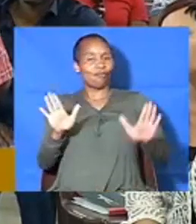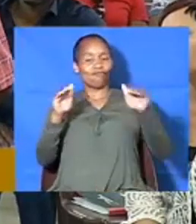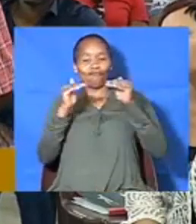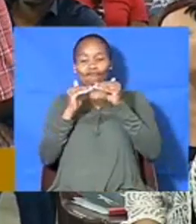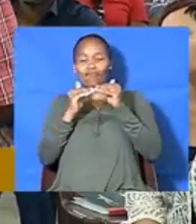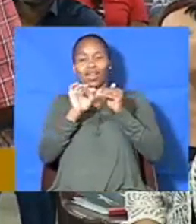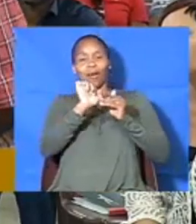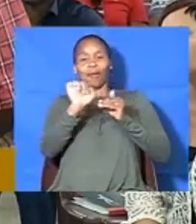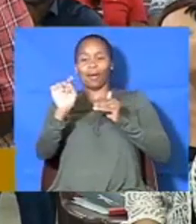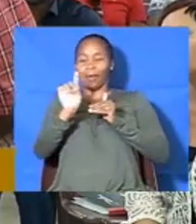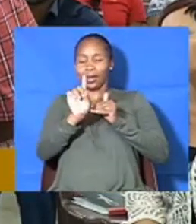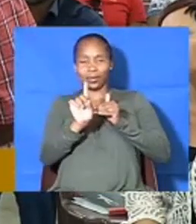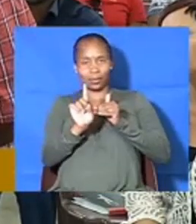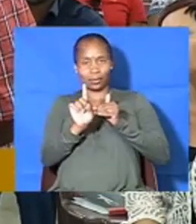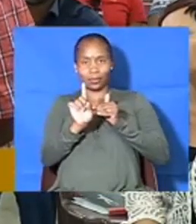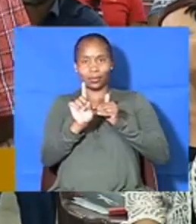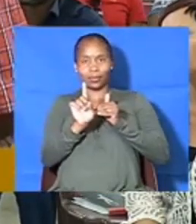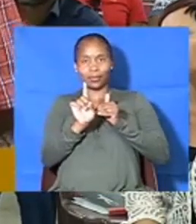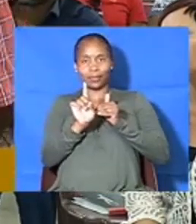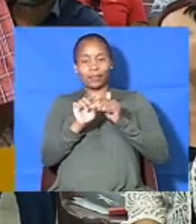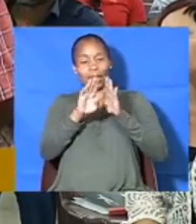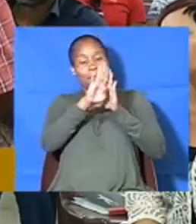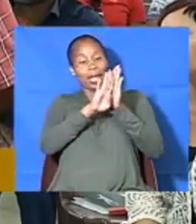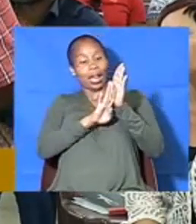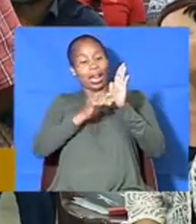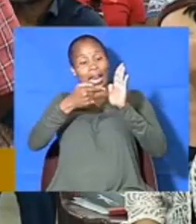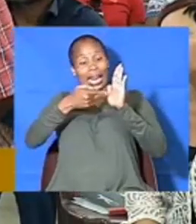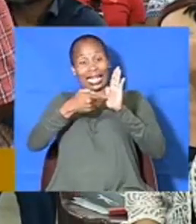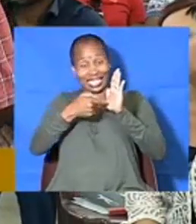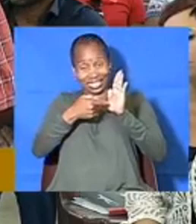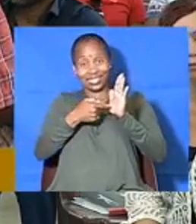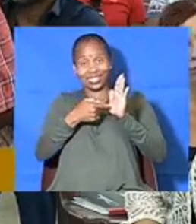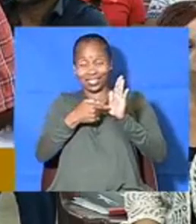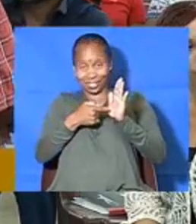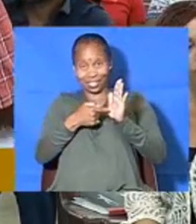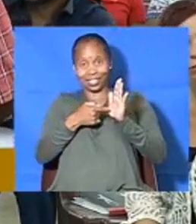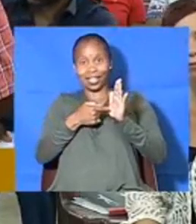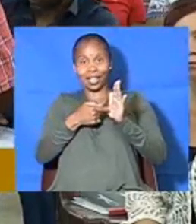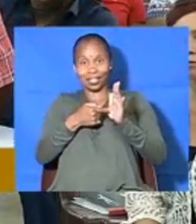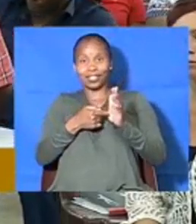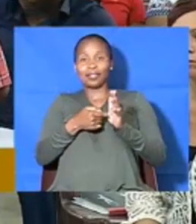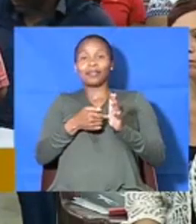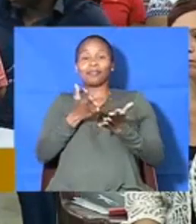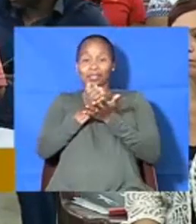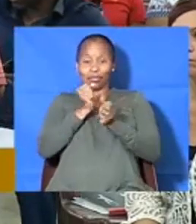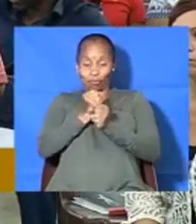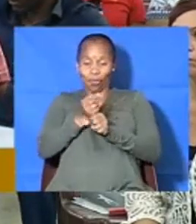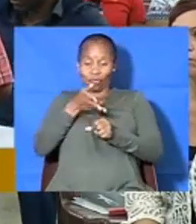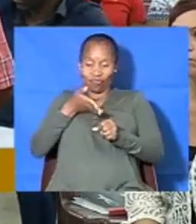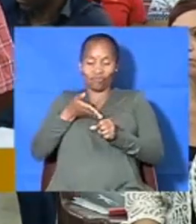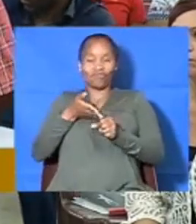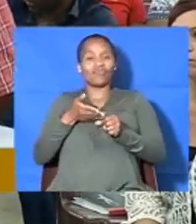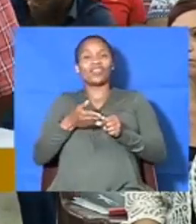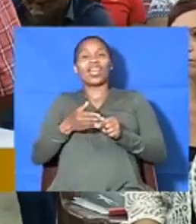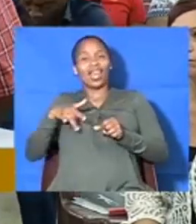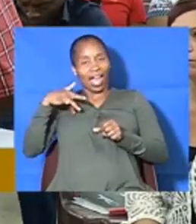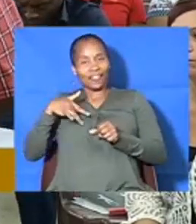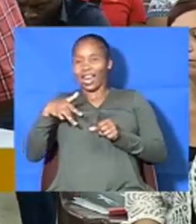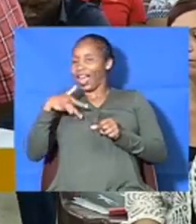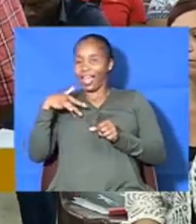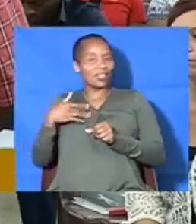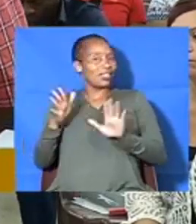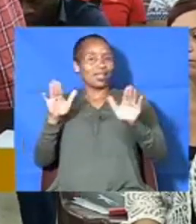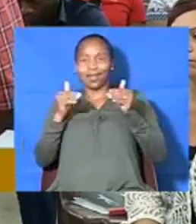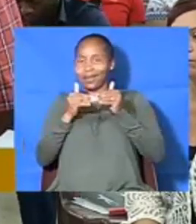said his children, they are suffering right now. I must make sure that I challenge the government, especially the Department